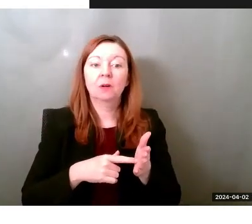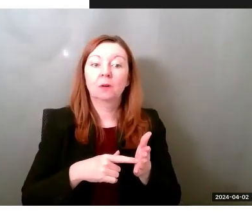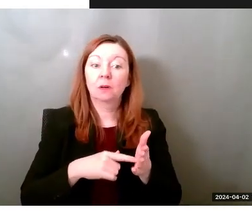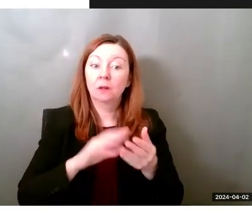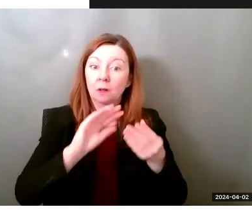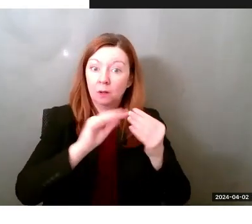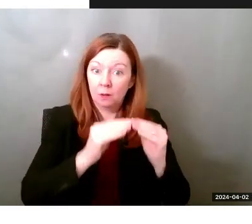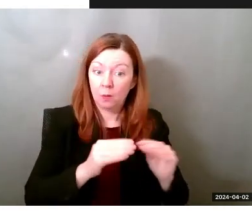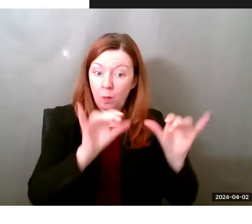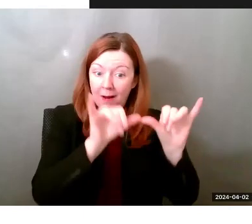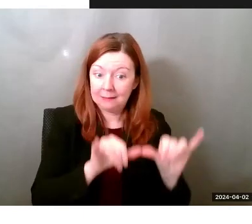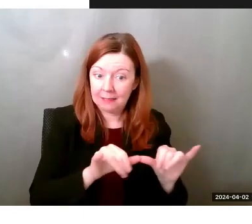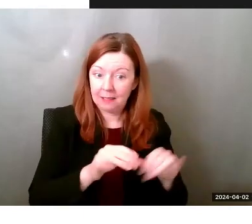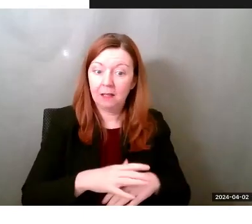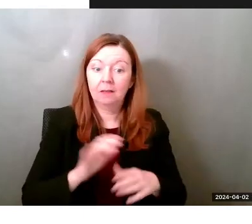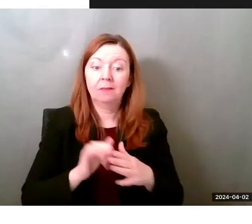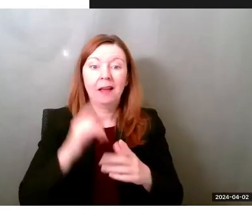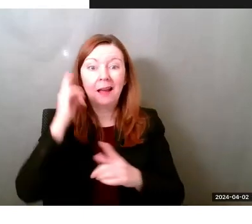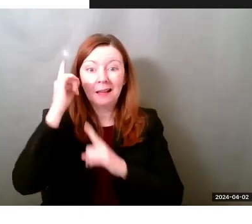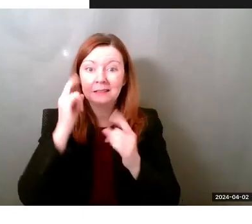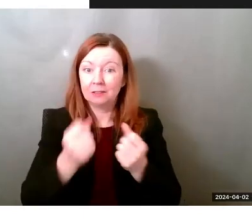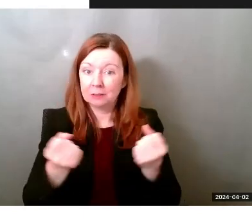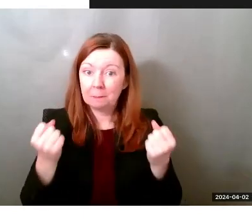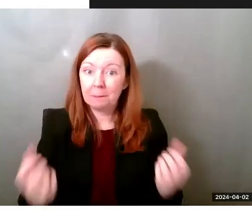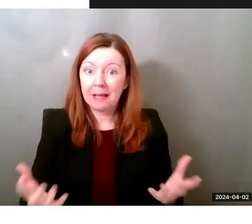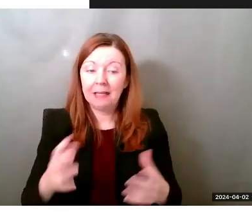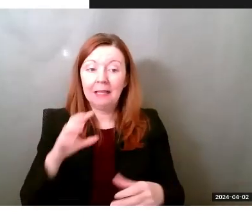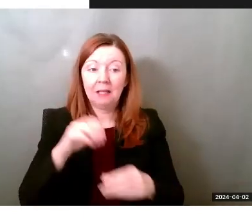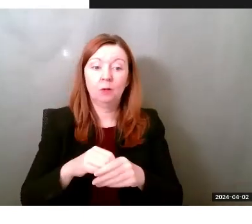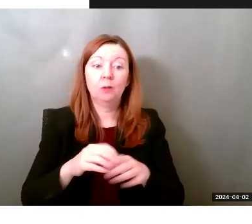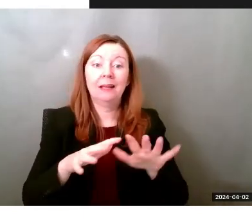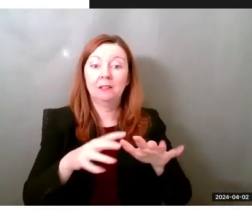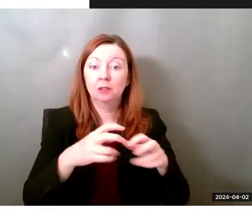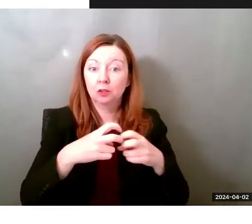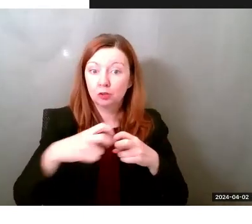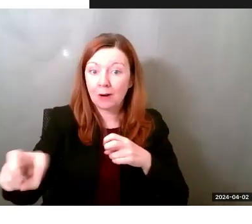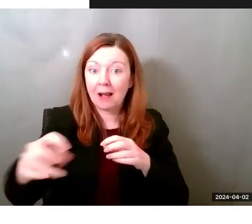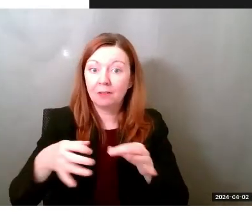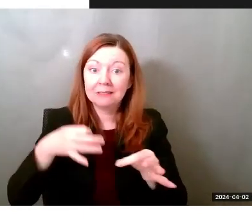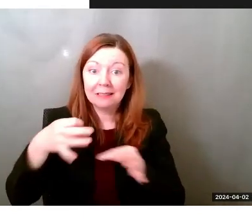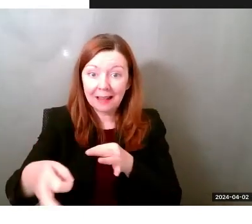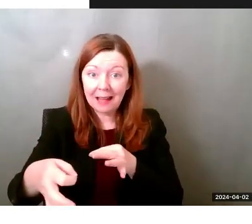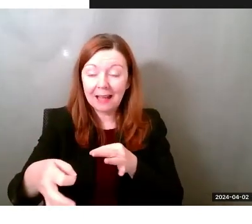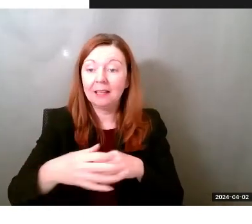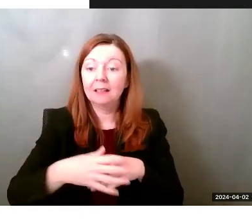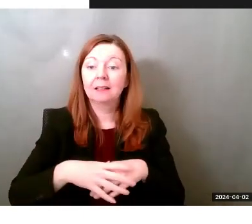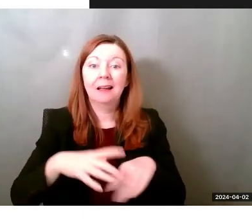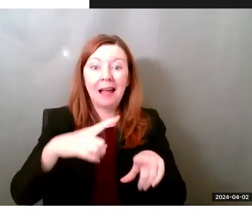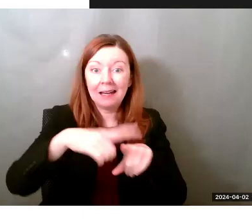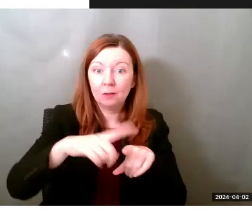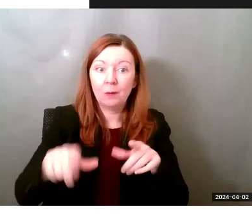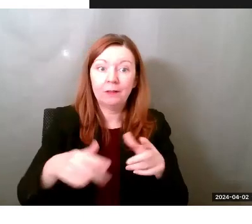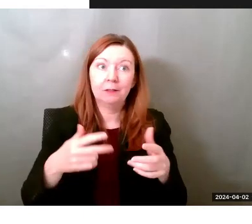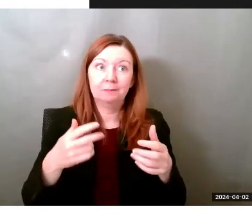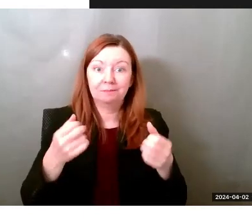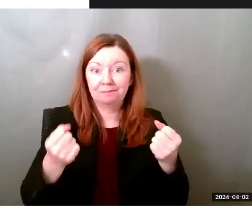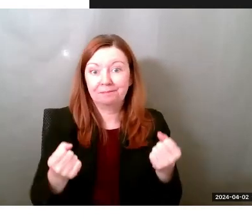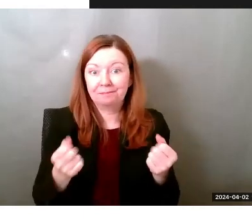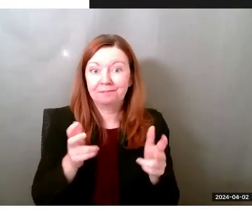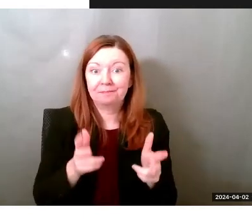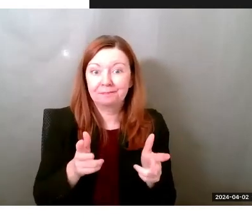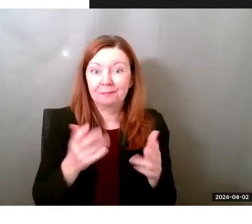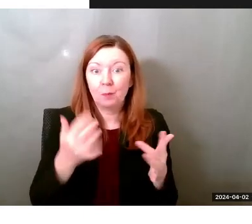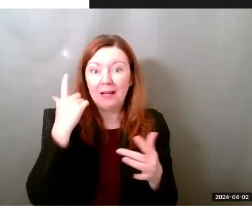that considers a number of factors, including the travel delay you will experience at, say, an intersection when you're sitting there waiting for the light to